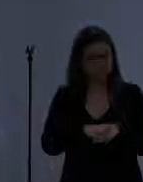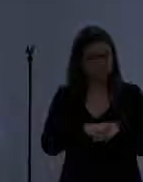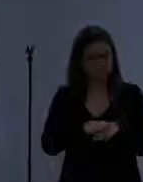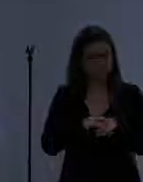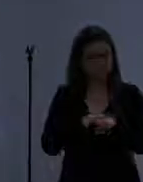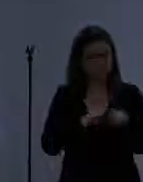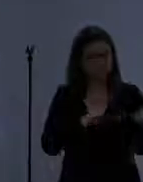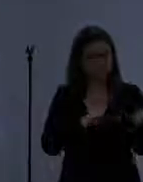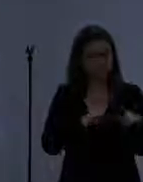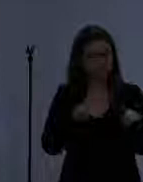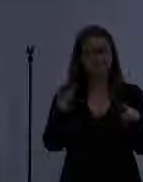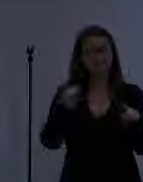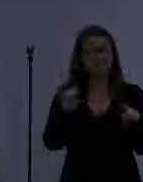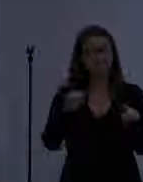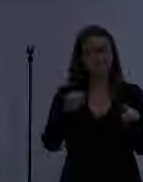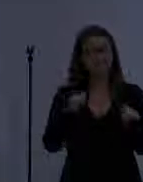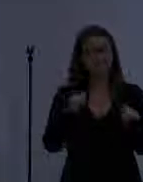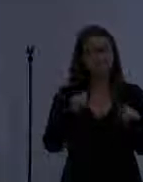worker orientation module?